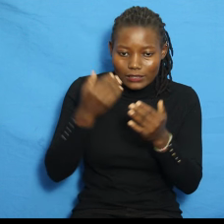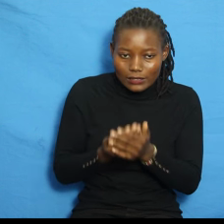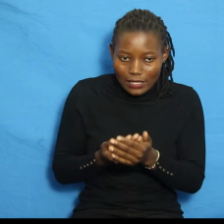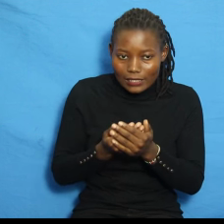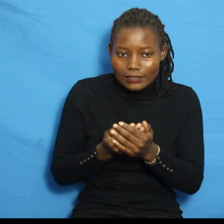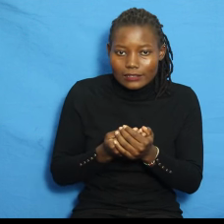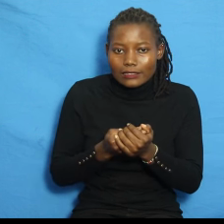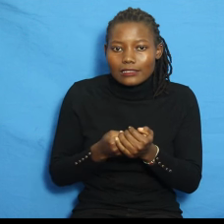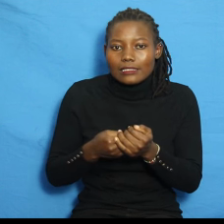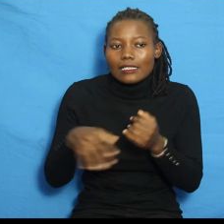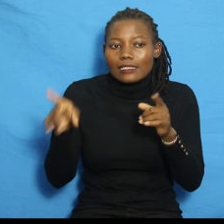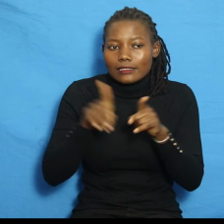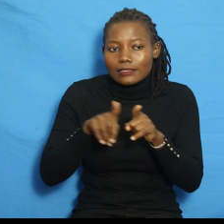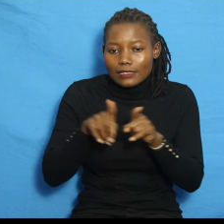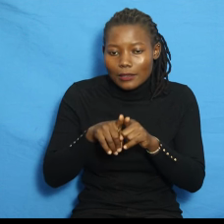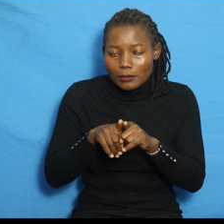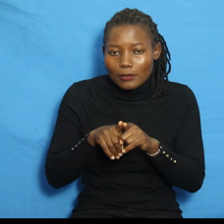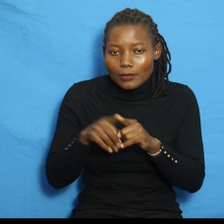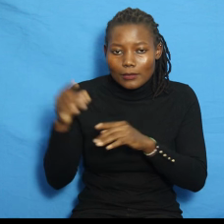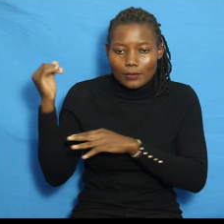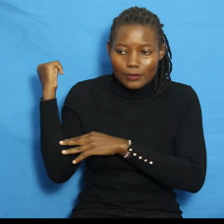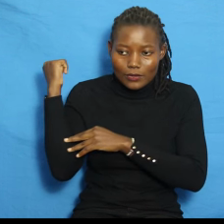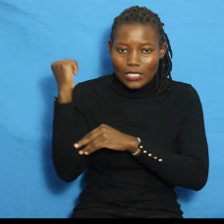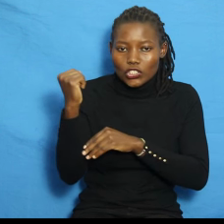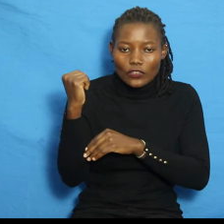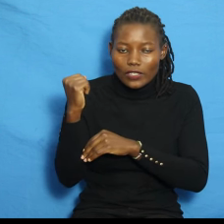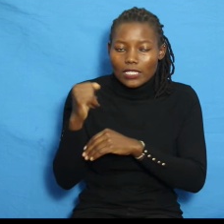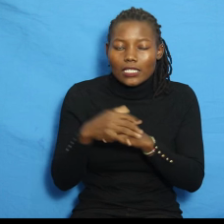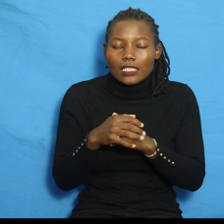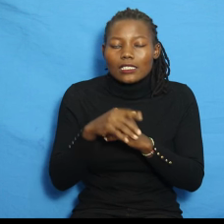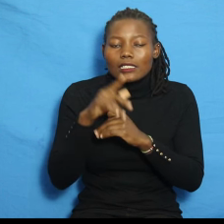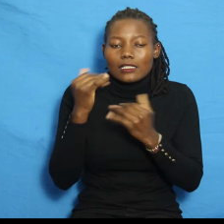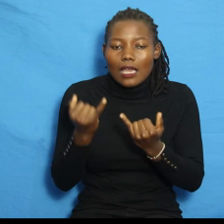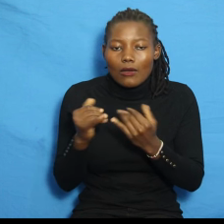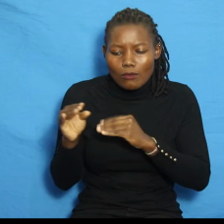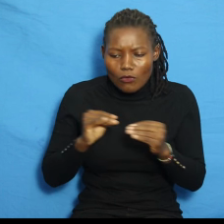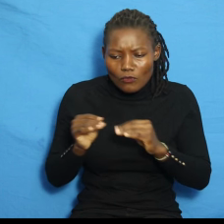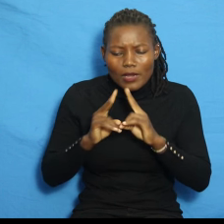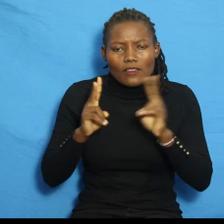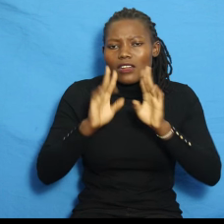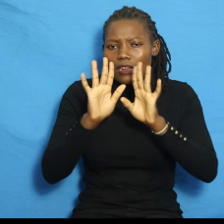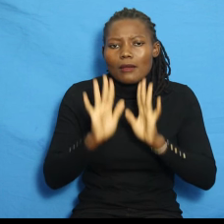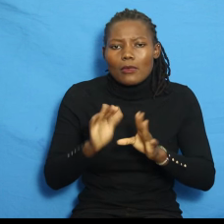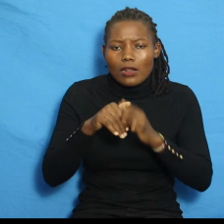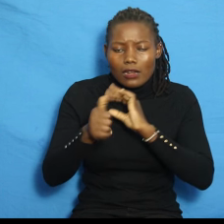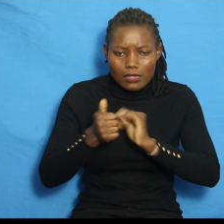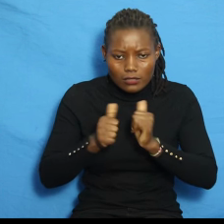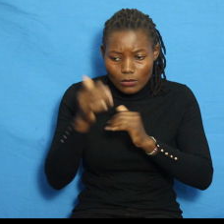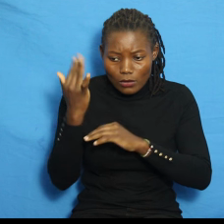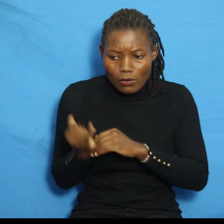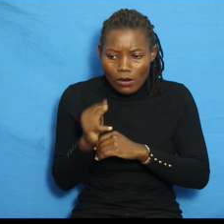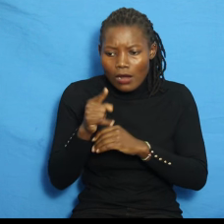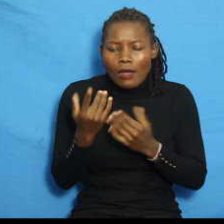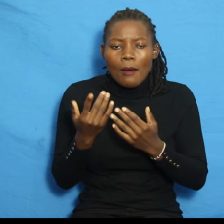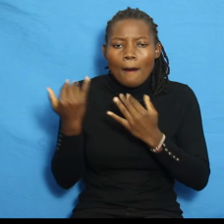want it to land. Same with a javelin throw. So projectile motion is very, very important in sports because you have a player